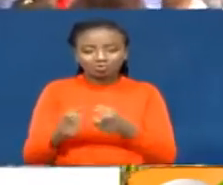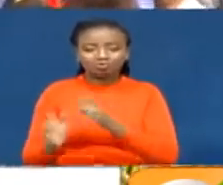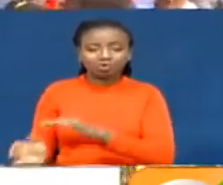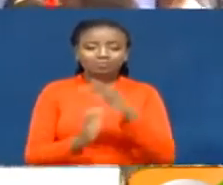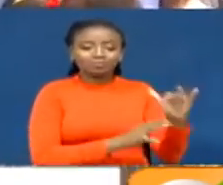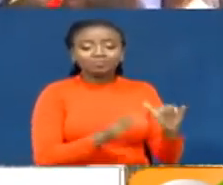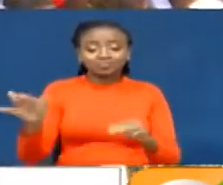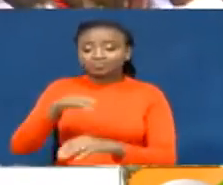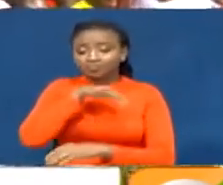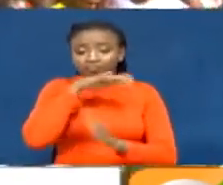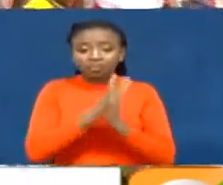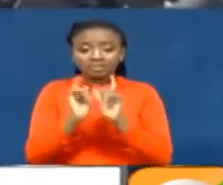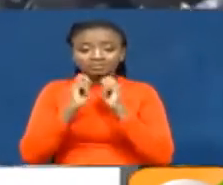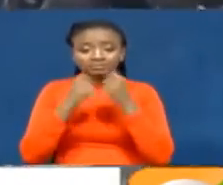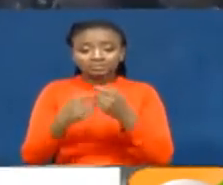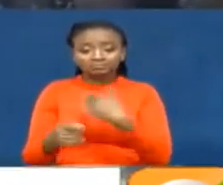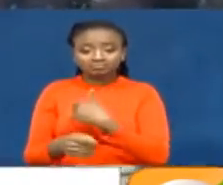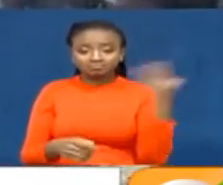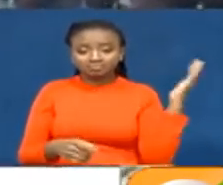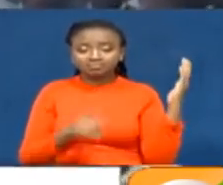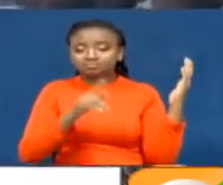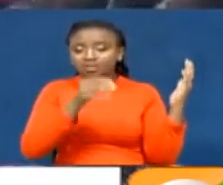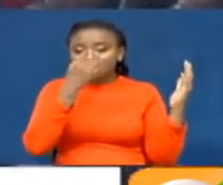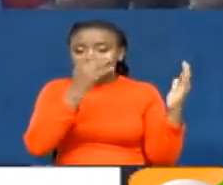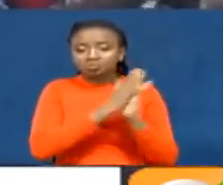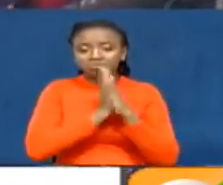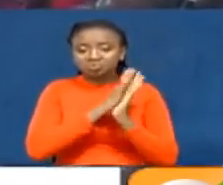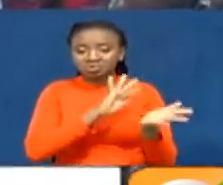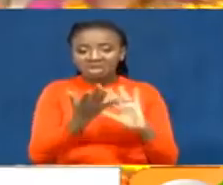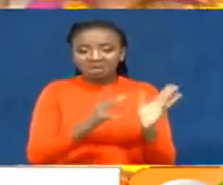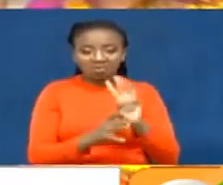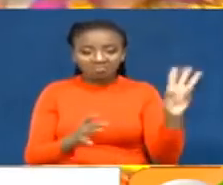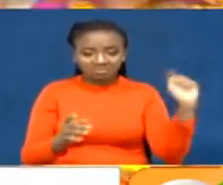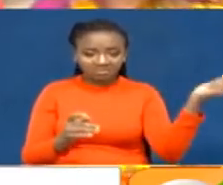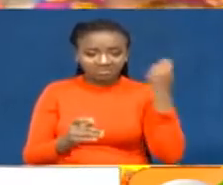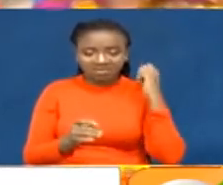Odinga and his team brushed away DP Ruto's perceived inroads in Western Kenya.